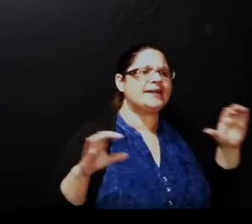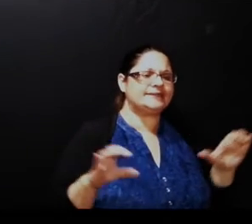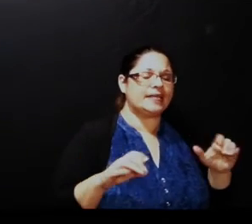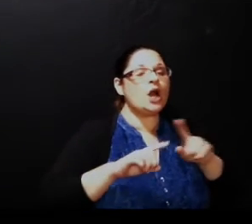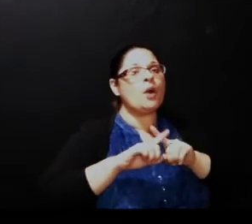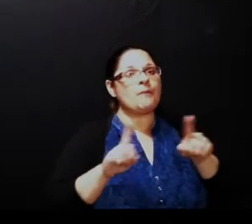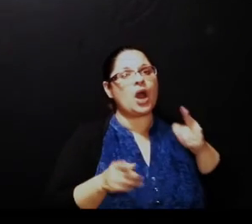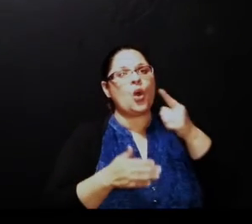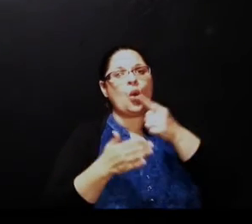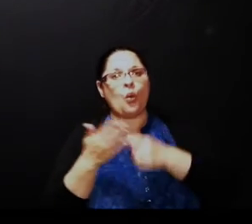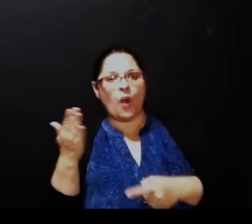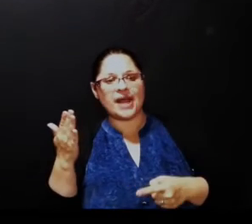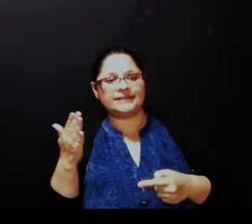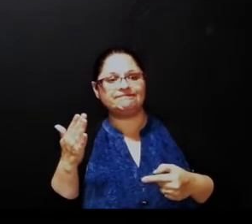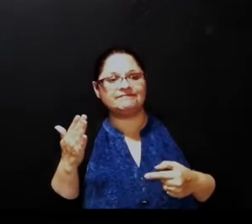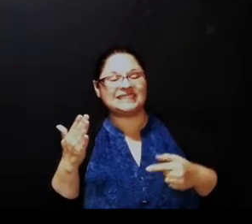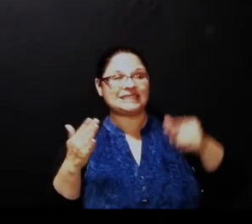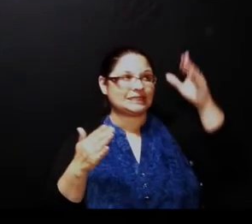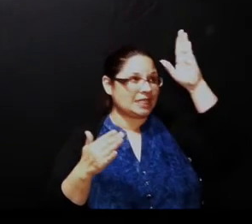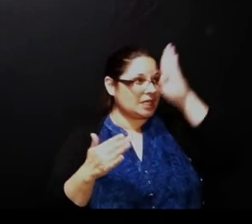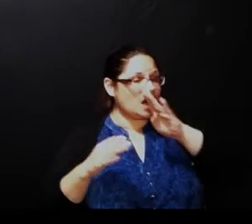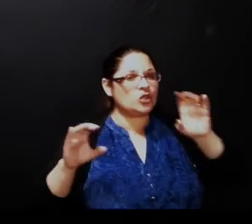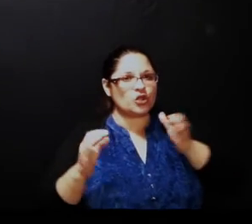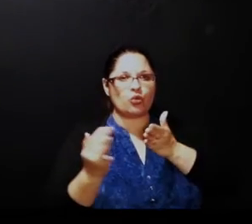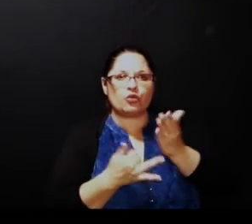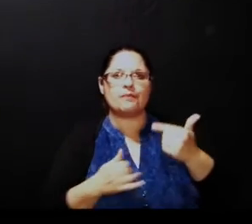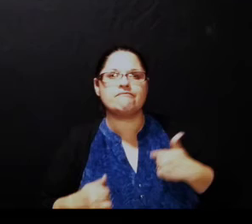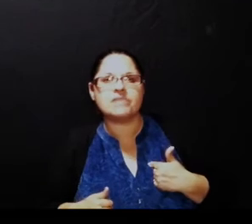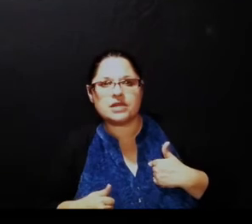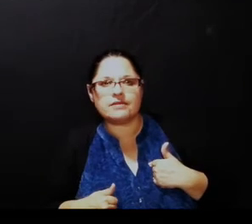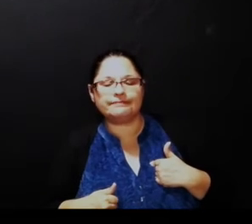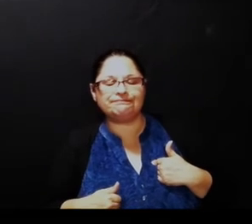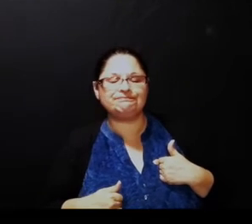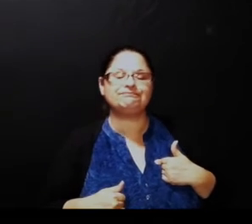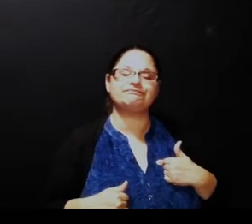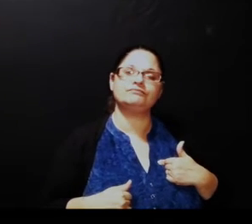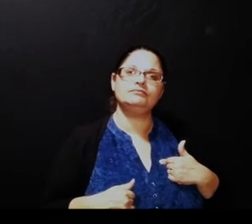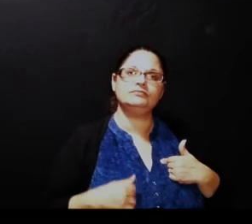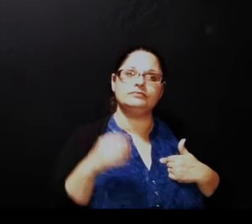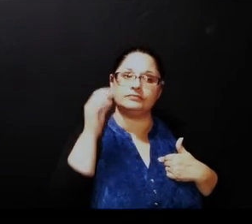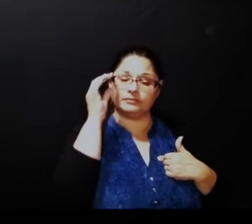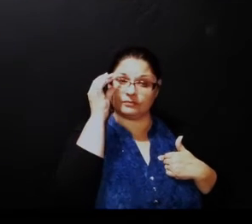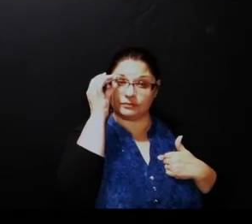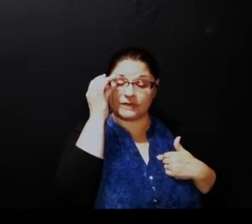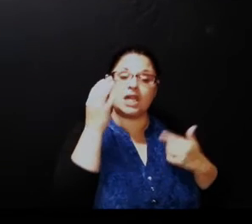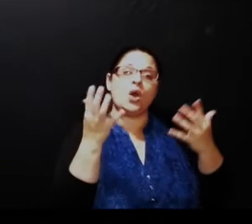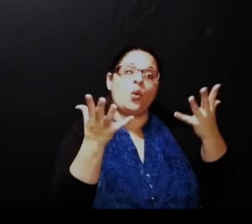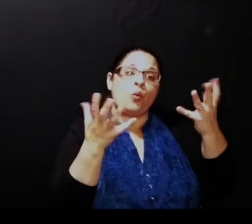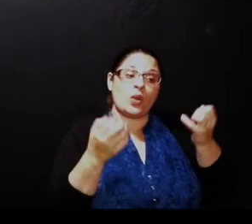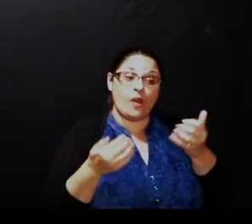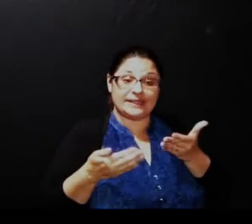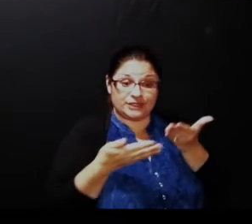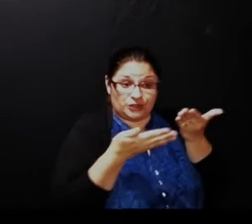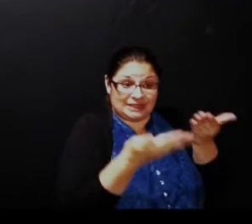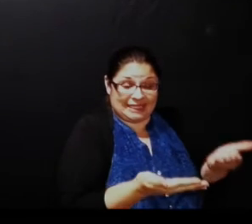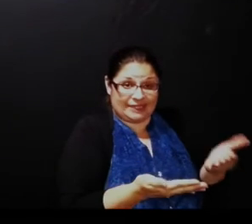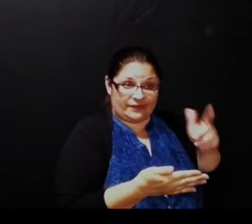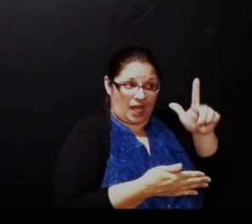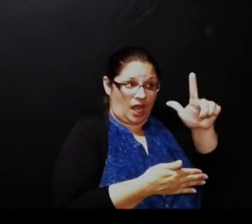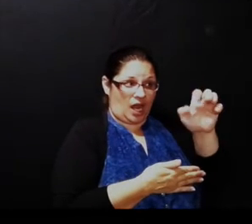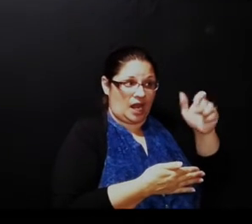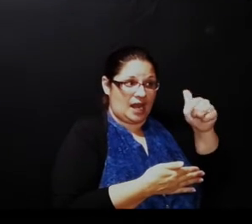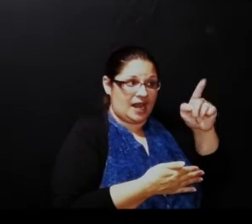to decrease, increase in us. And that we want to leave a legacy not of who we are, but through us, who